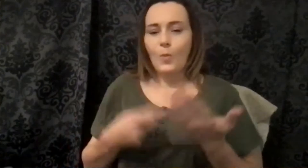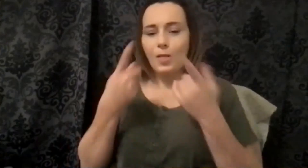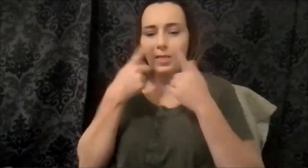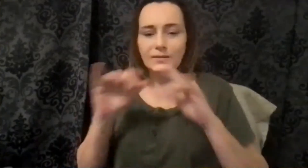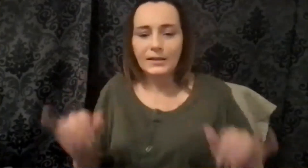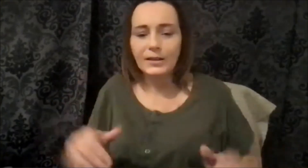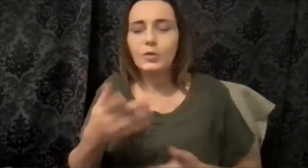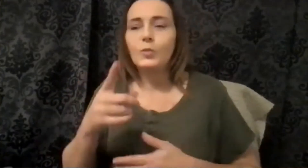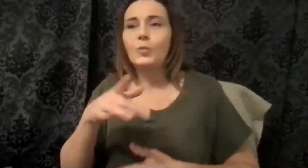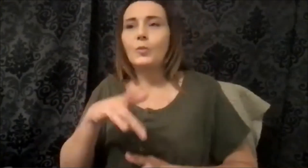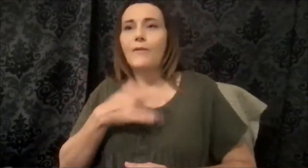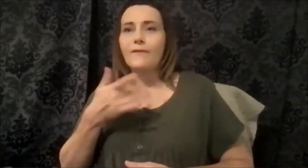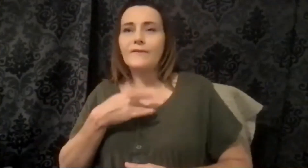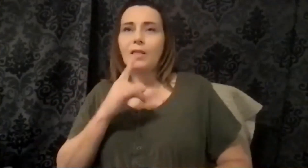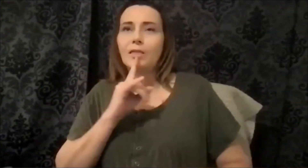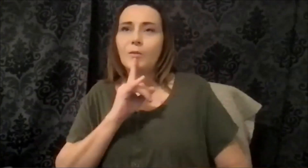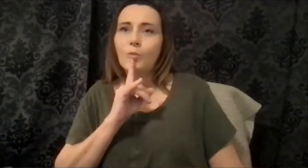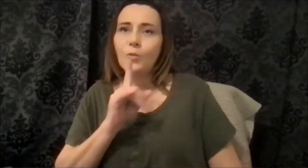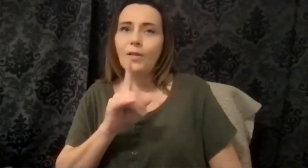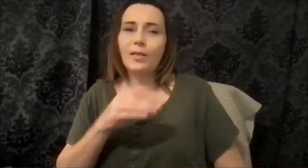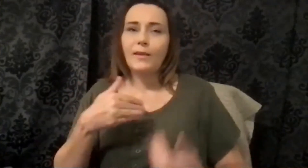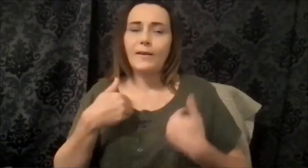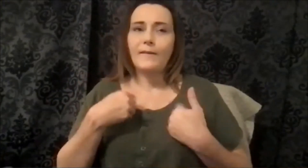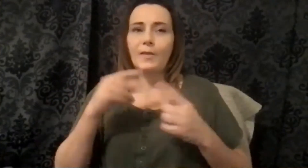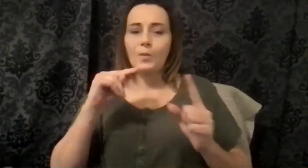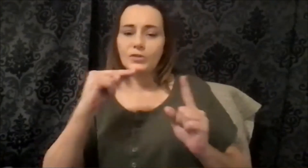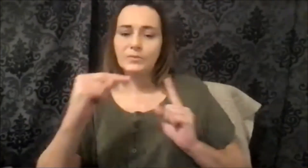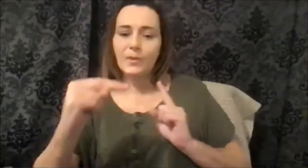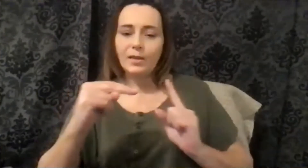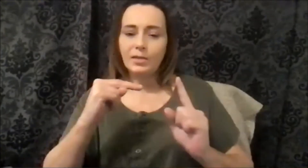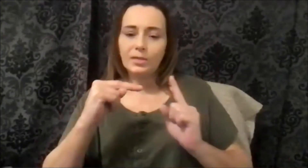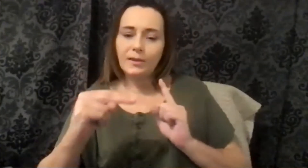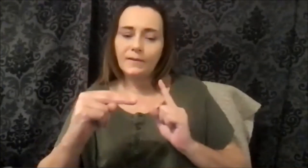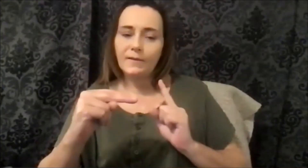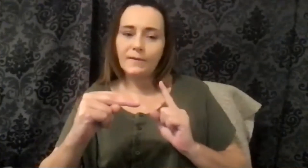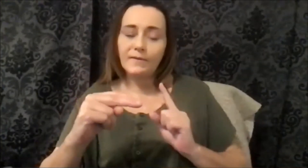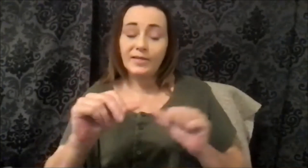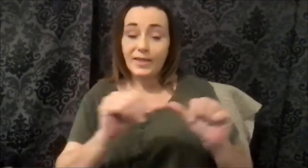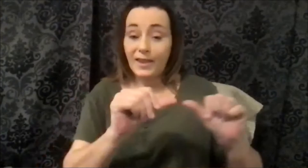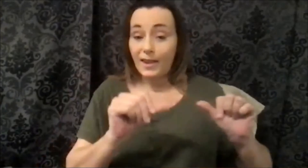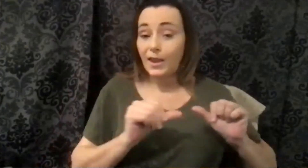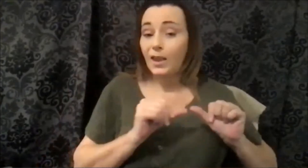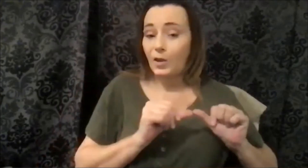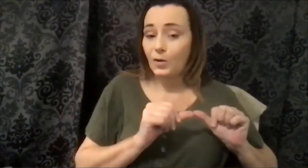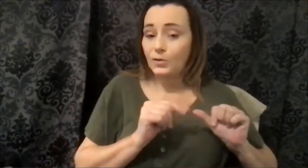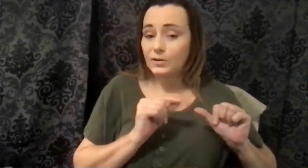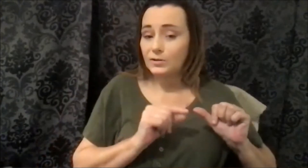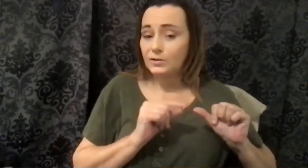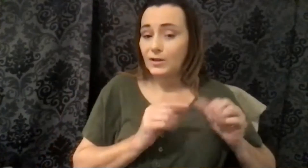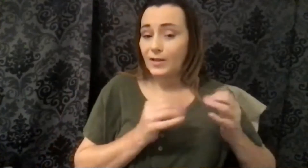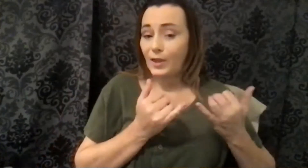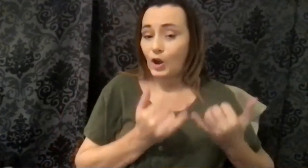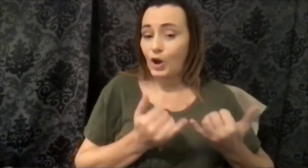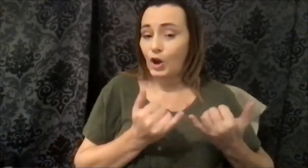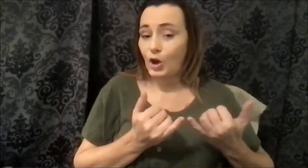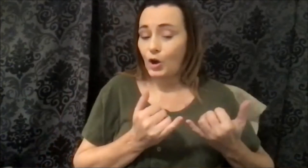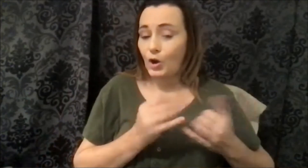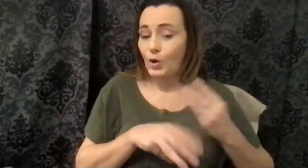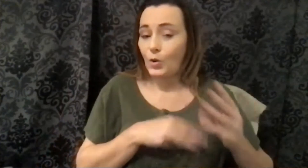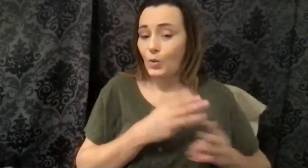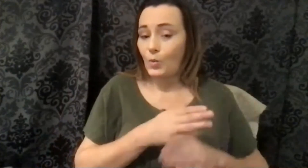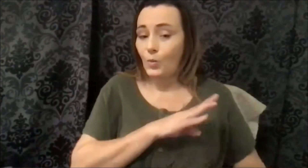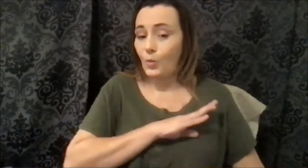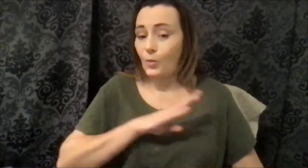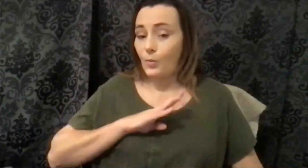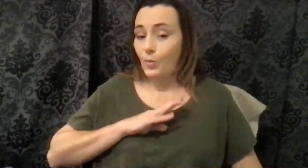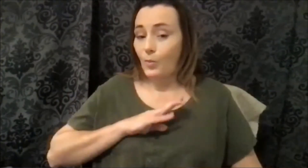would really be getting the perspective of the areas that the current world board members